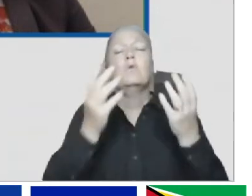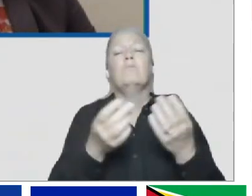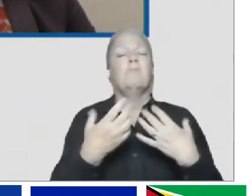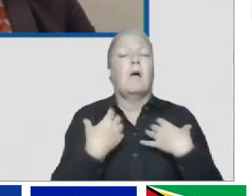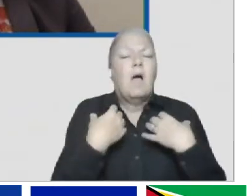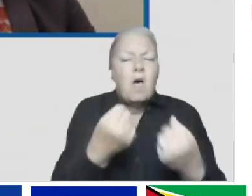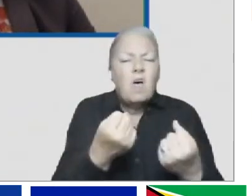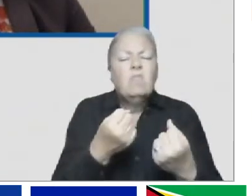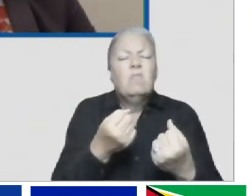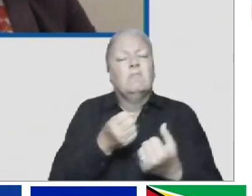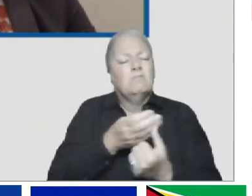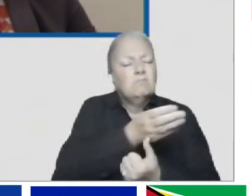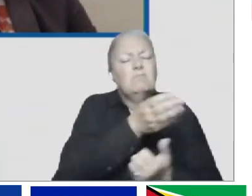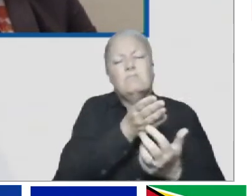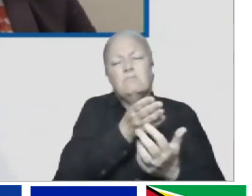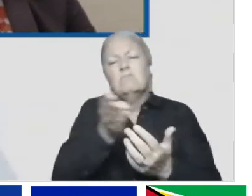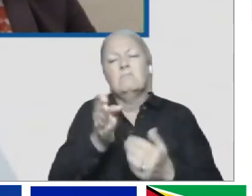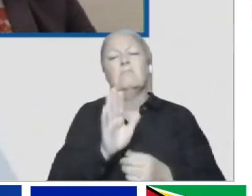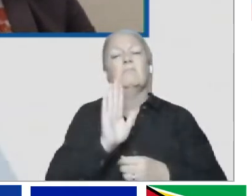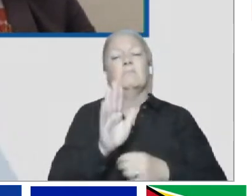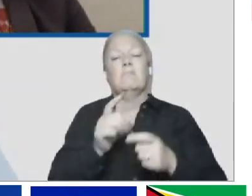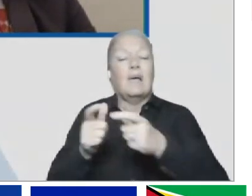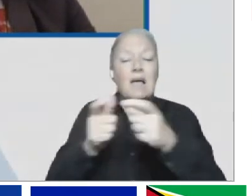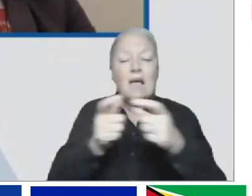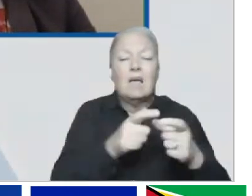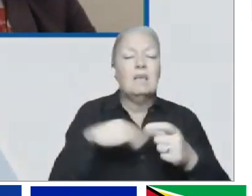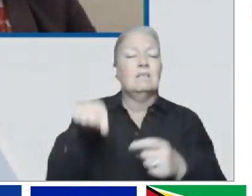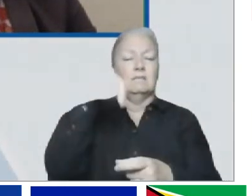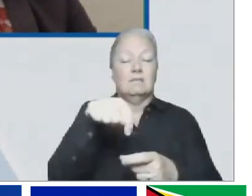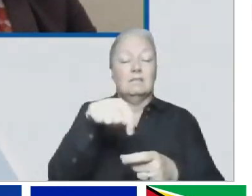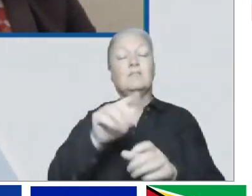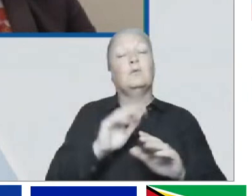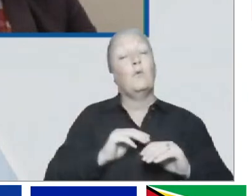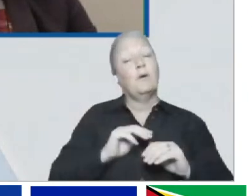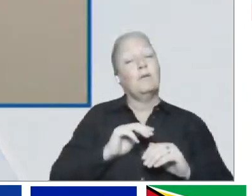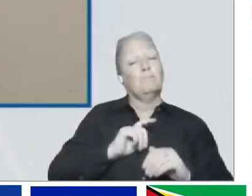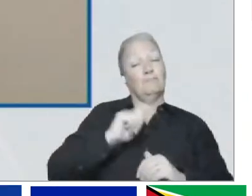elsewhere. The floor is yours, Doctor.